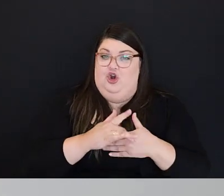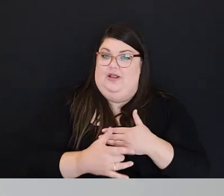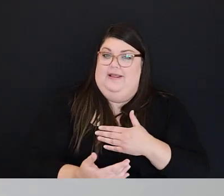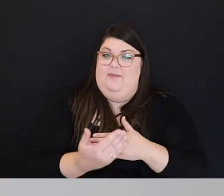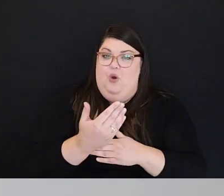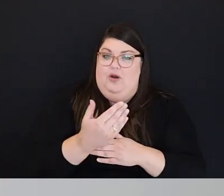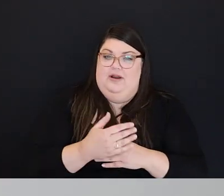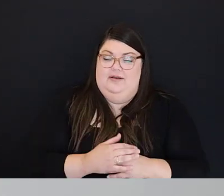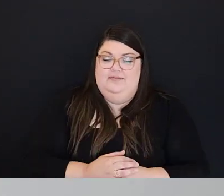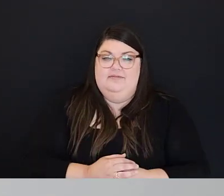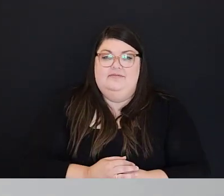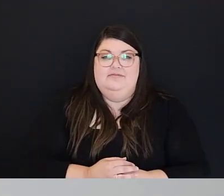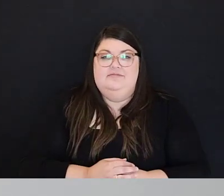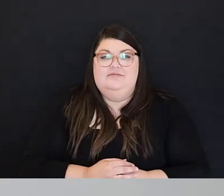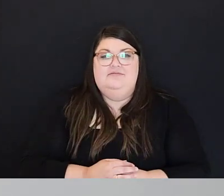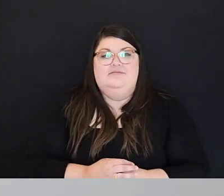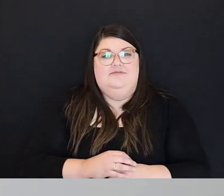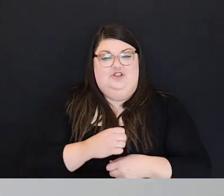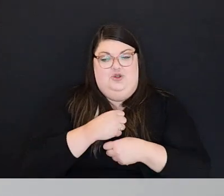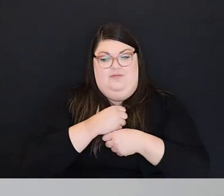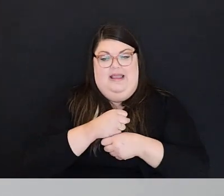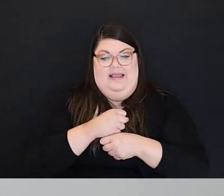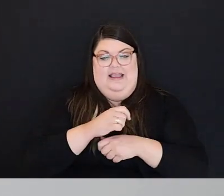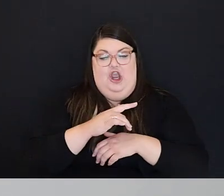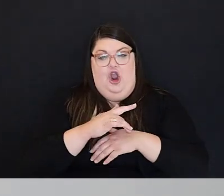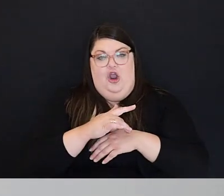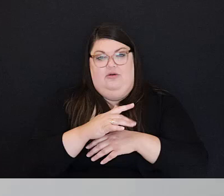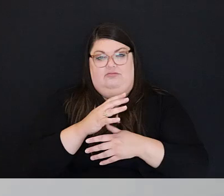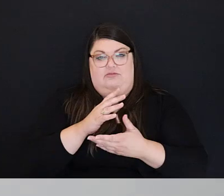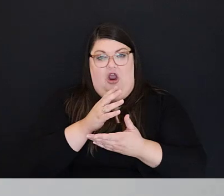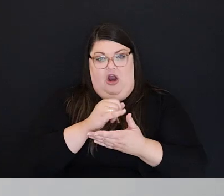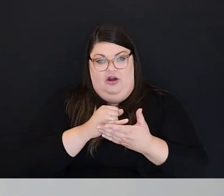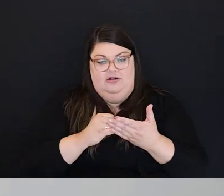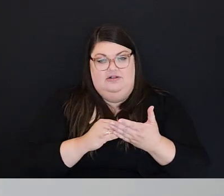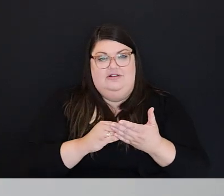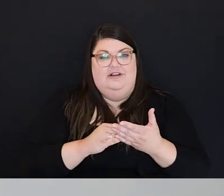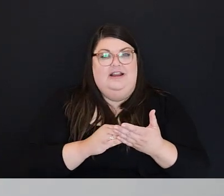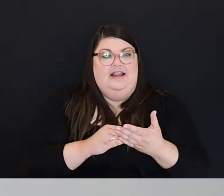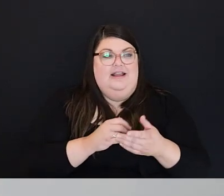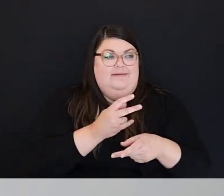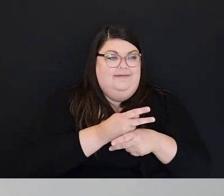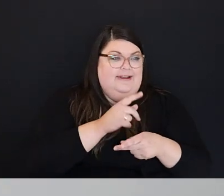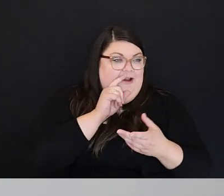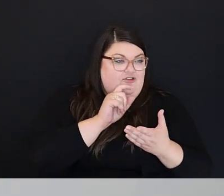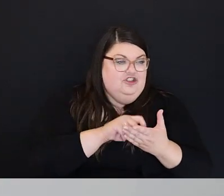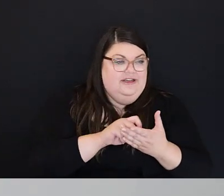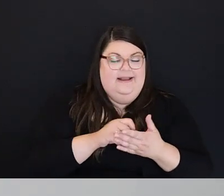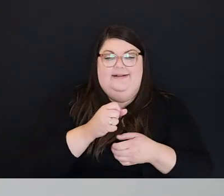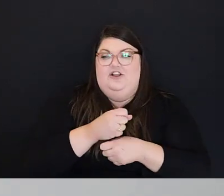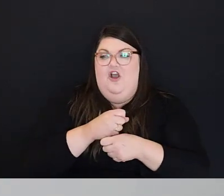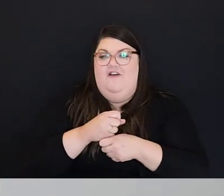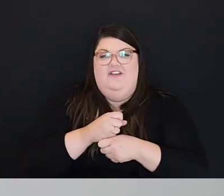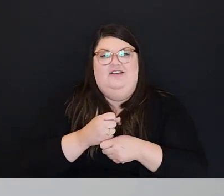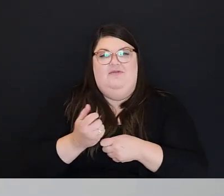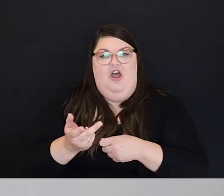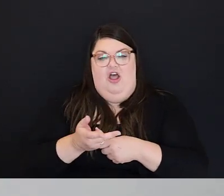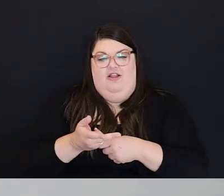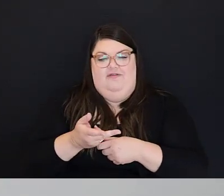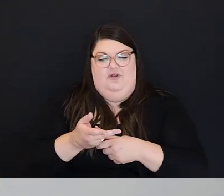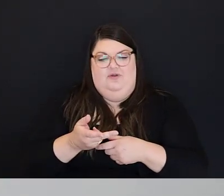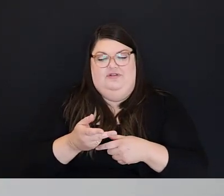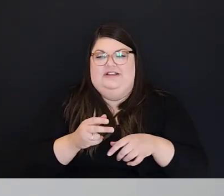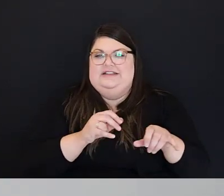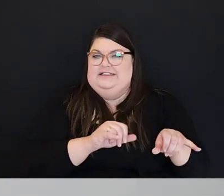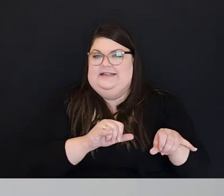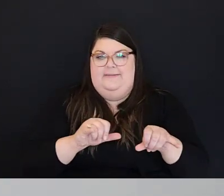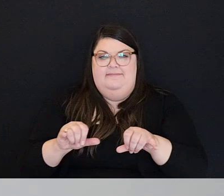So in that way, like the art making and the chicken tending and the coffee are all like the same.